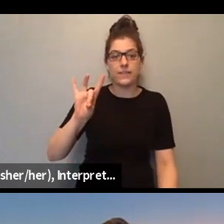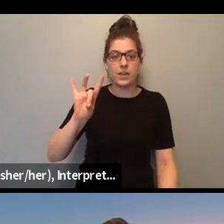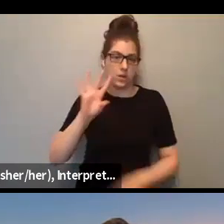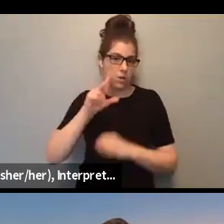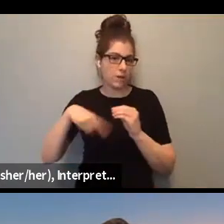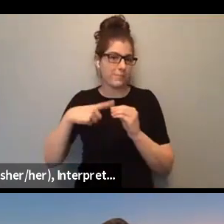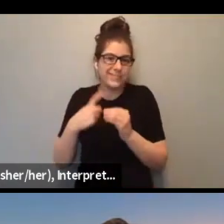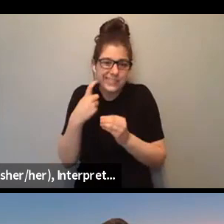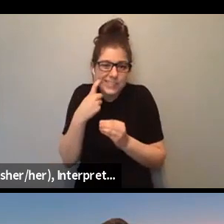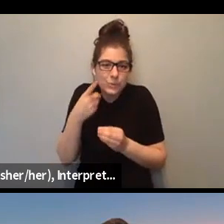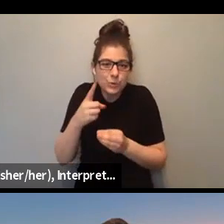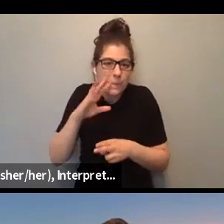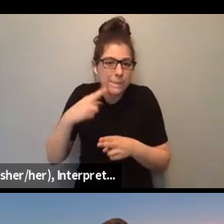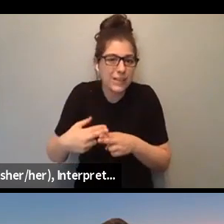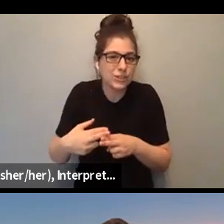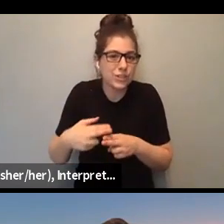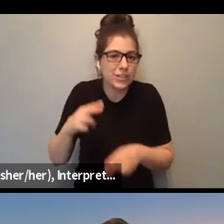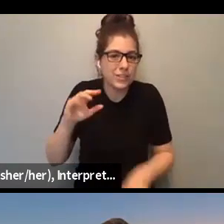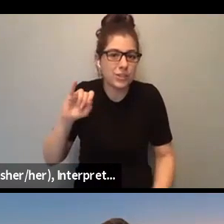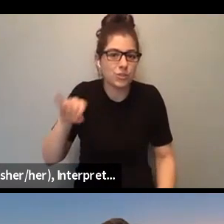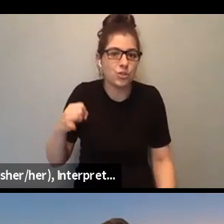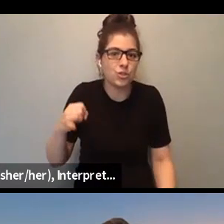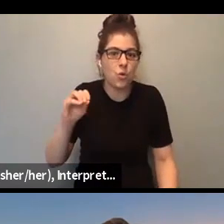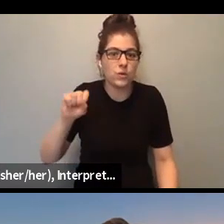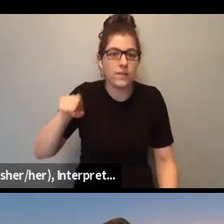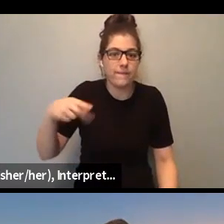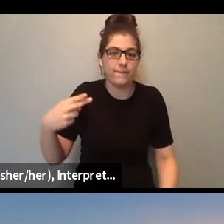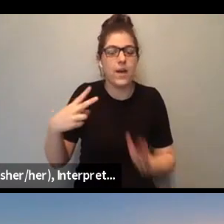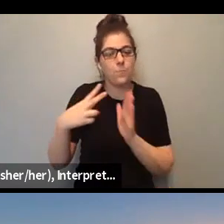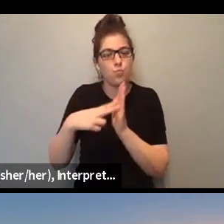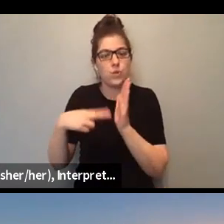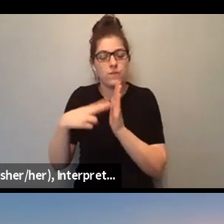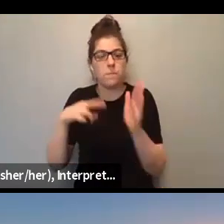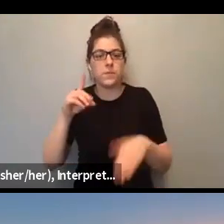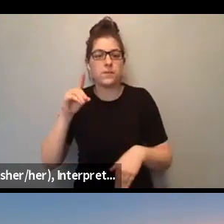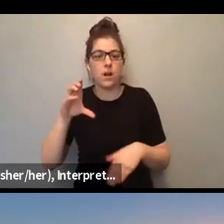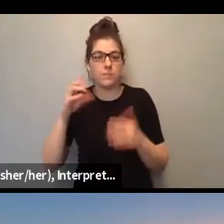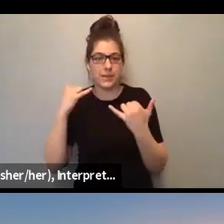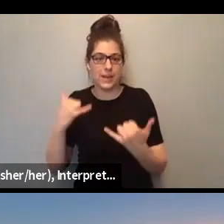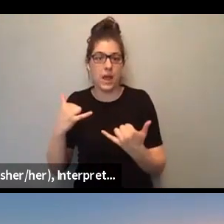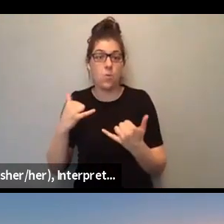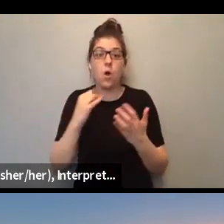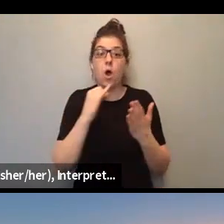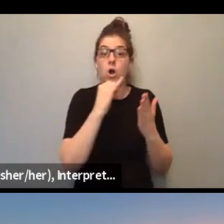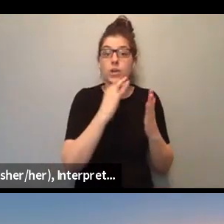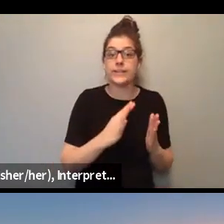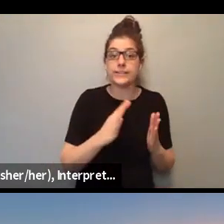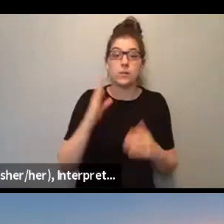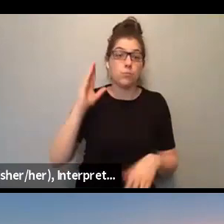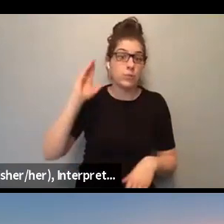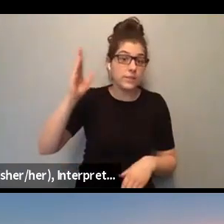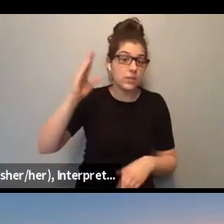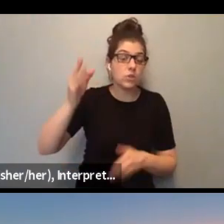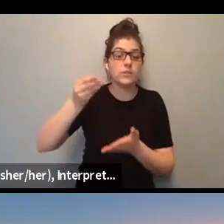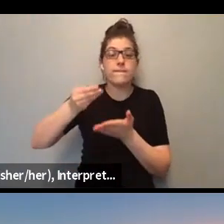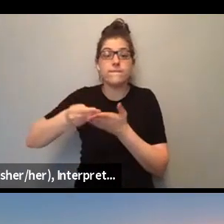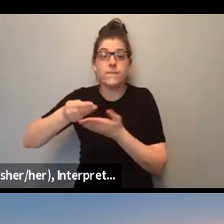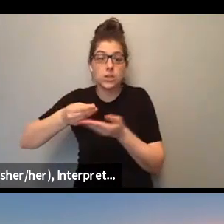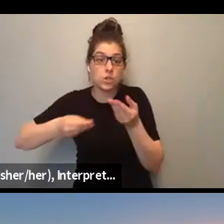about, Joseph. I'm reading from the document now. Artists, presenters, and funders should prioritize